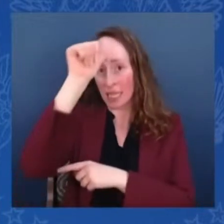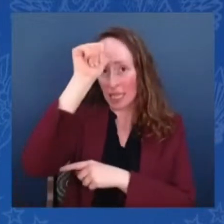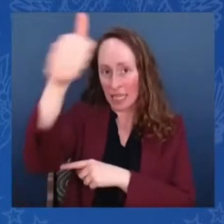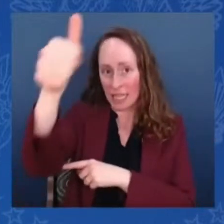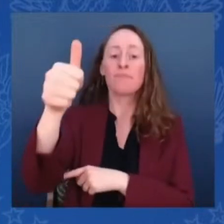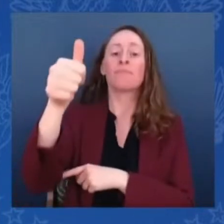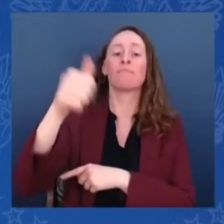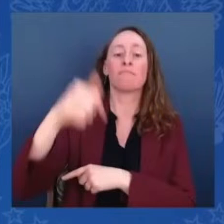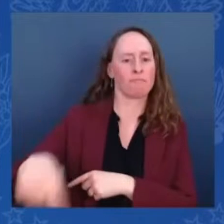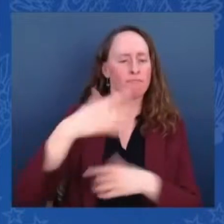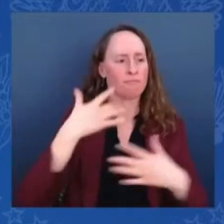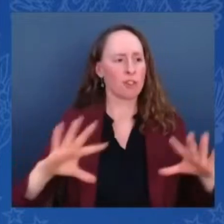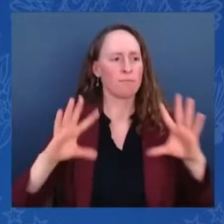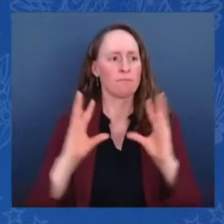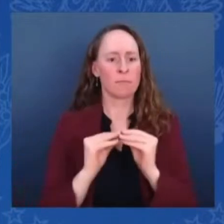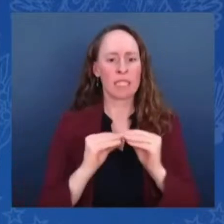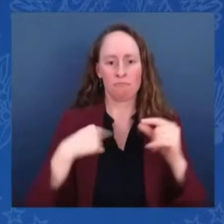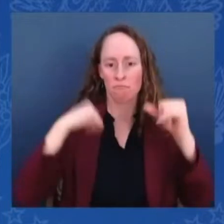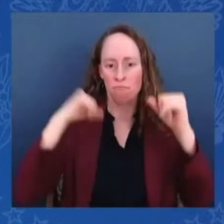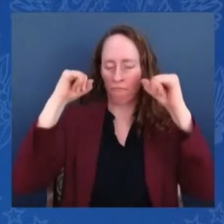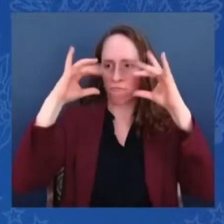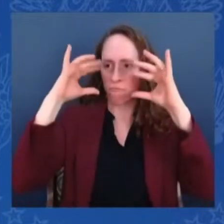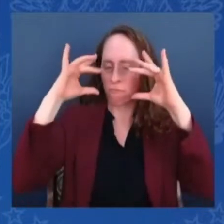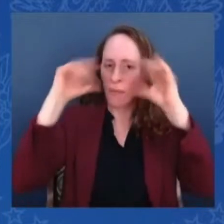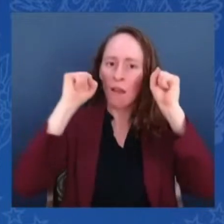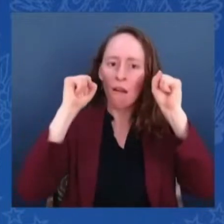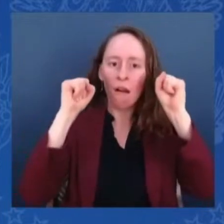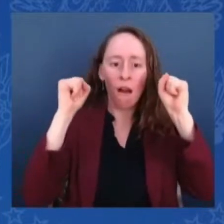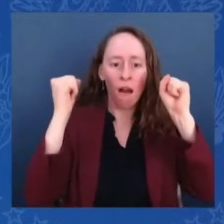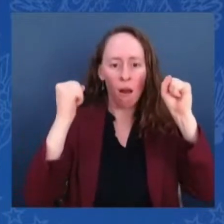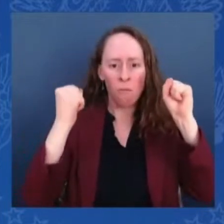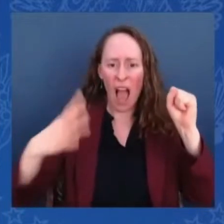dumbfounded when they all called and said, "Can we do this at your house?"